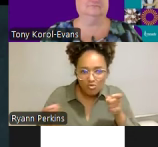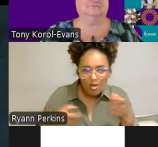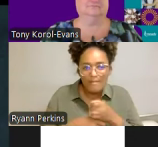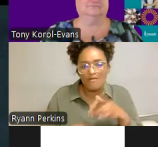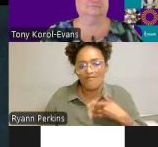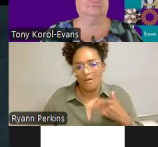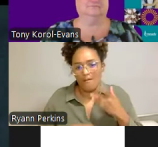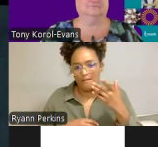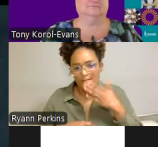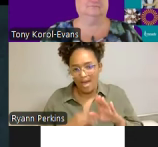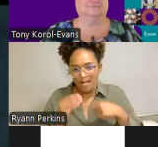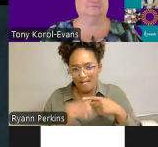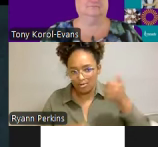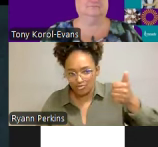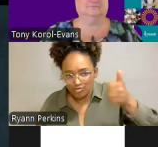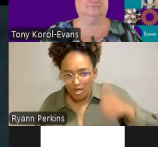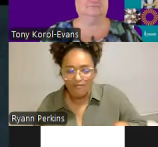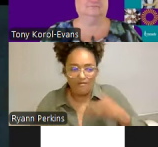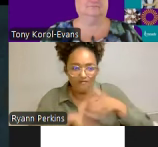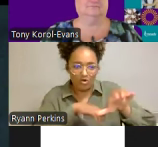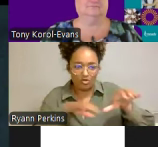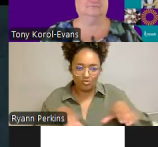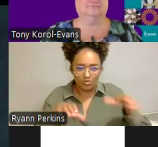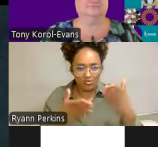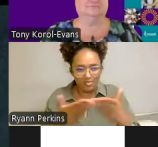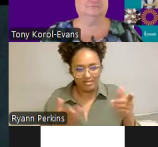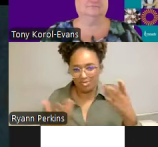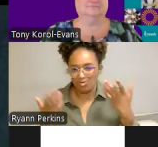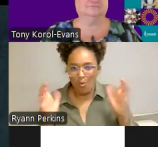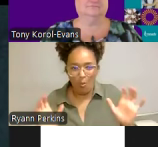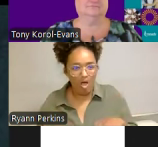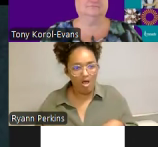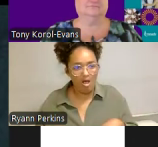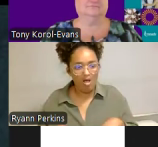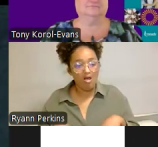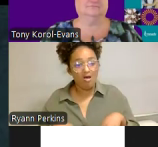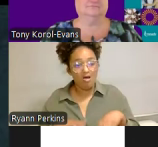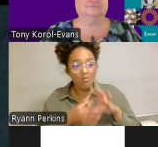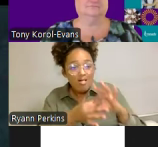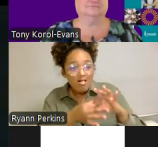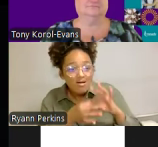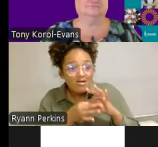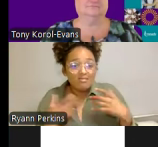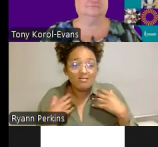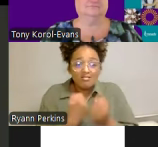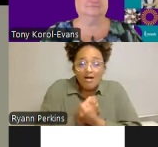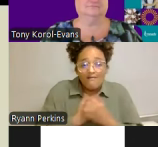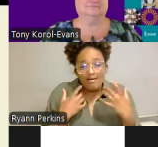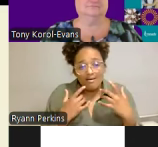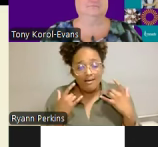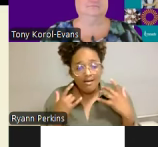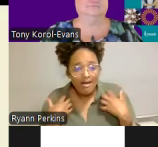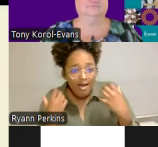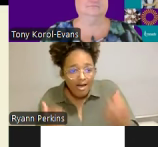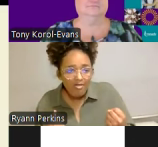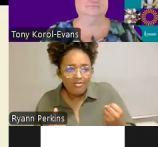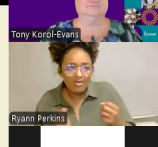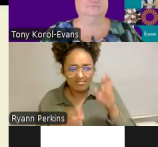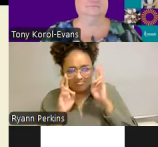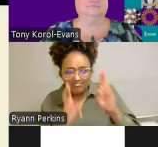healthy relationship is about consent, respect, and honoring who you are as an individual. Till next